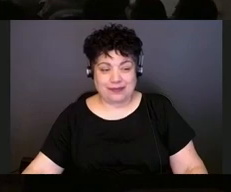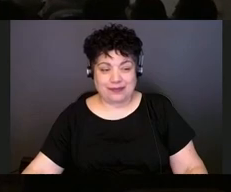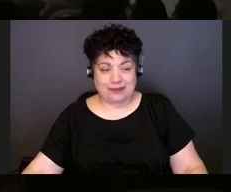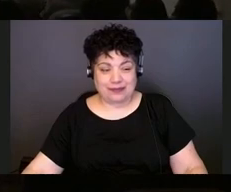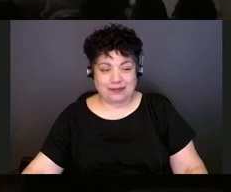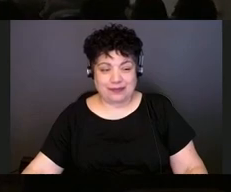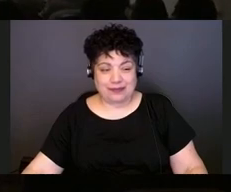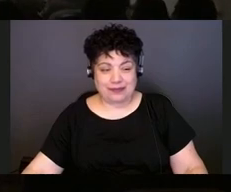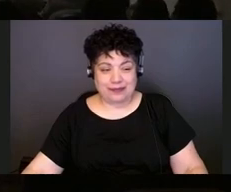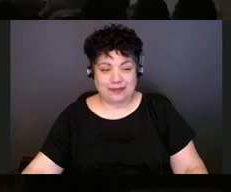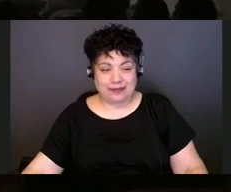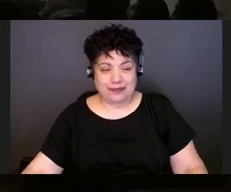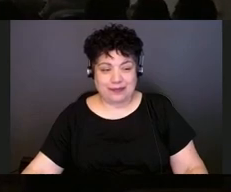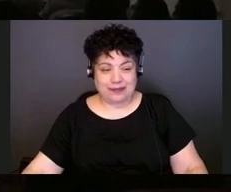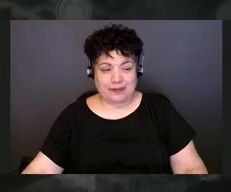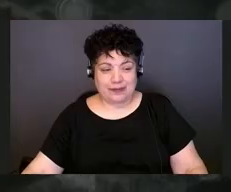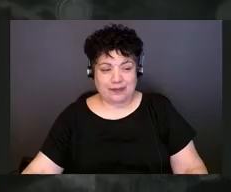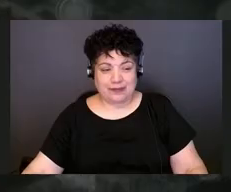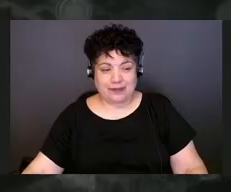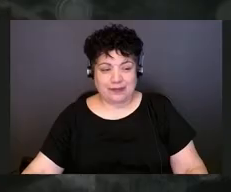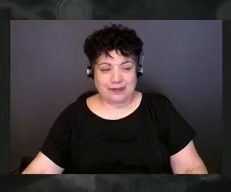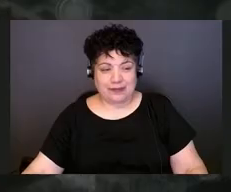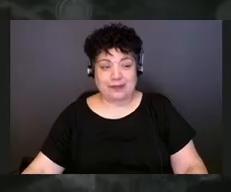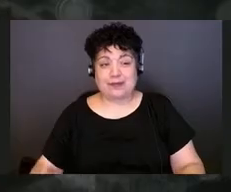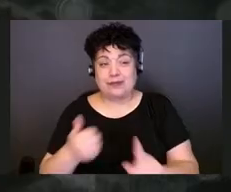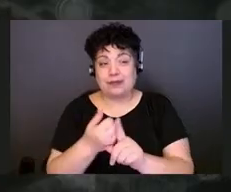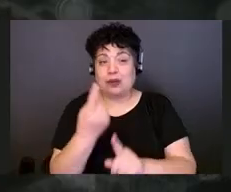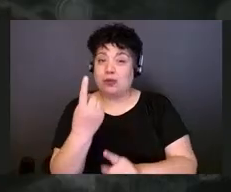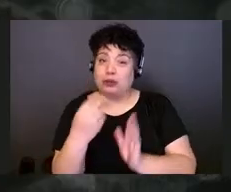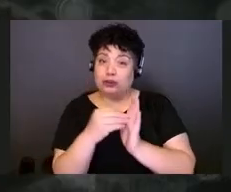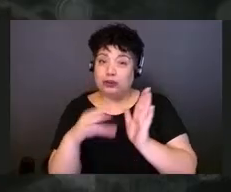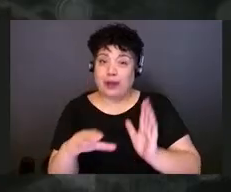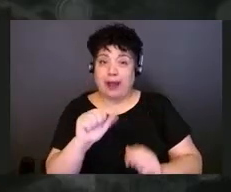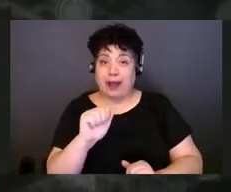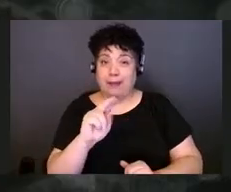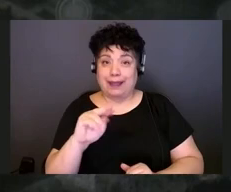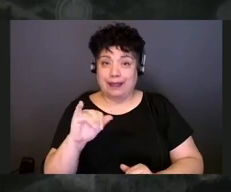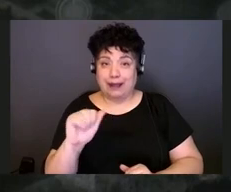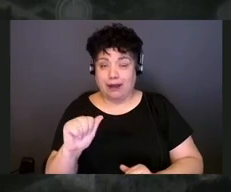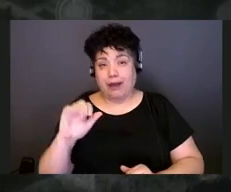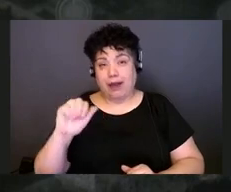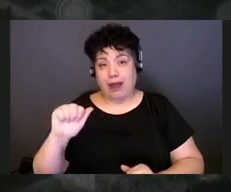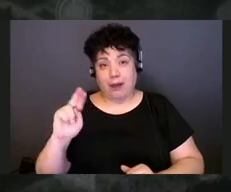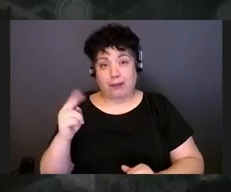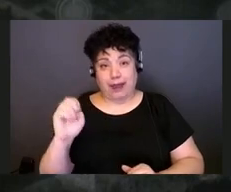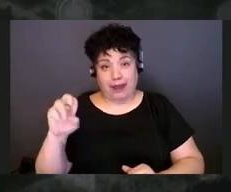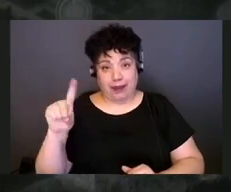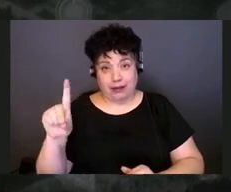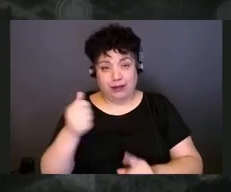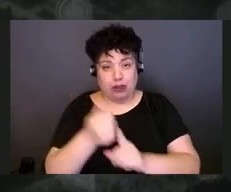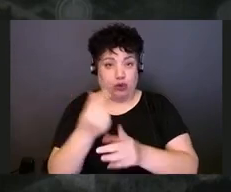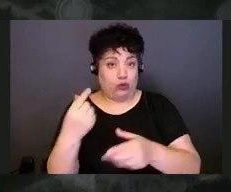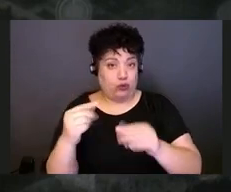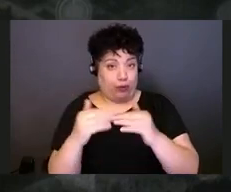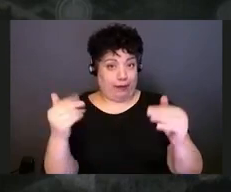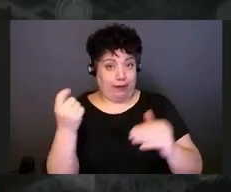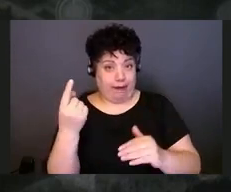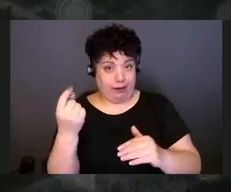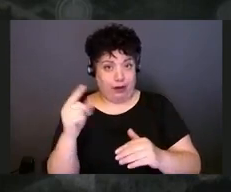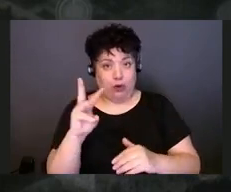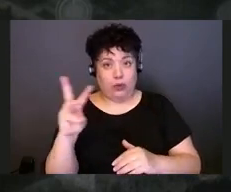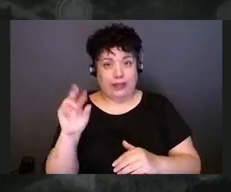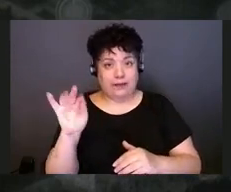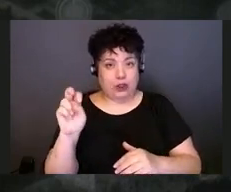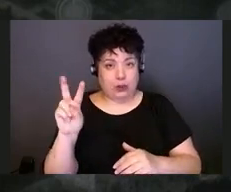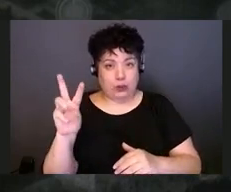One of those students, Amina Ahmed, and a grade 11 student from Westview Centennial